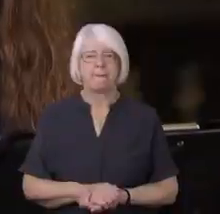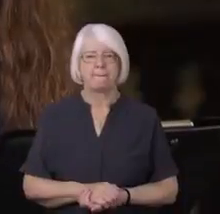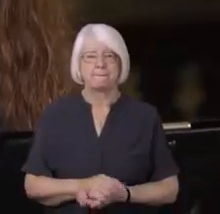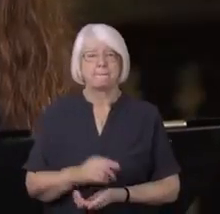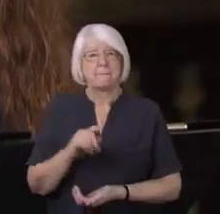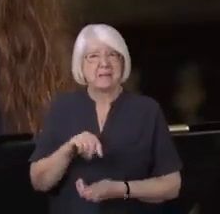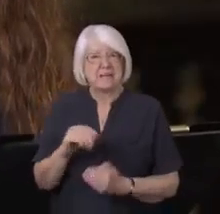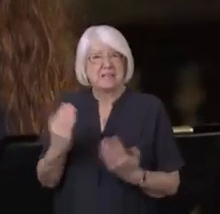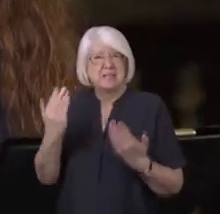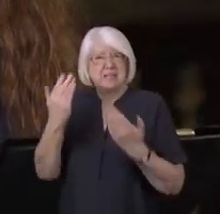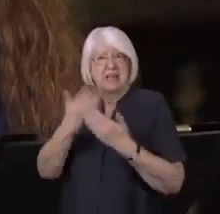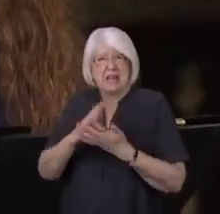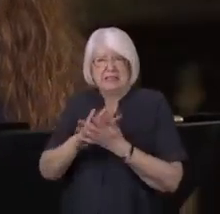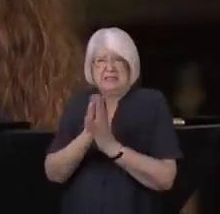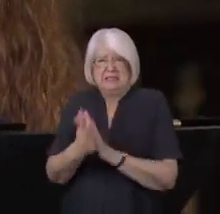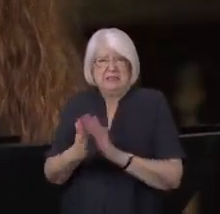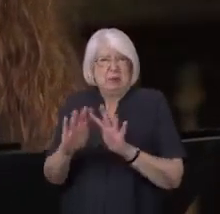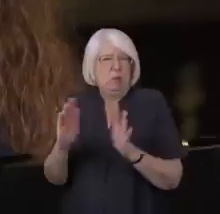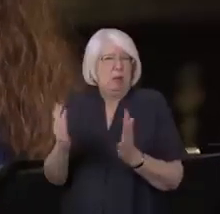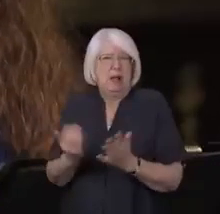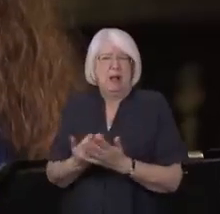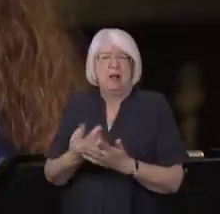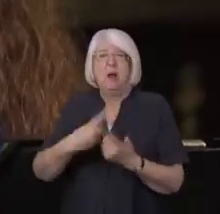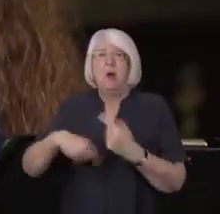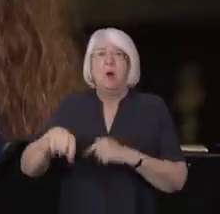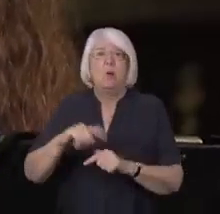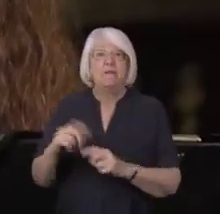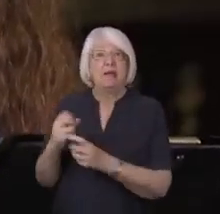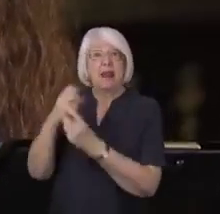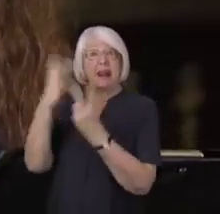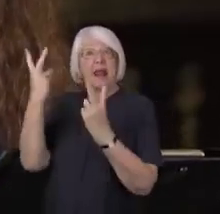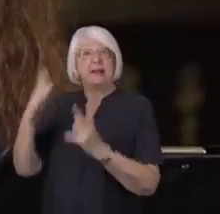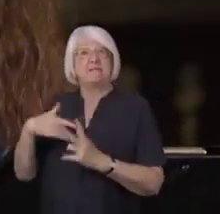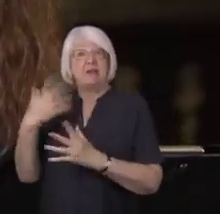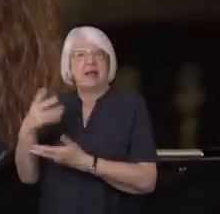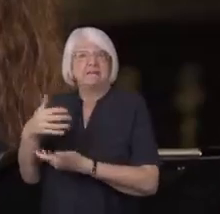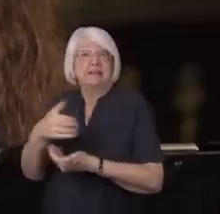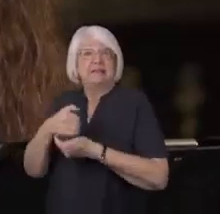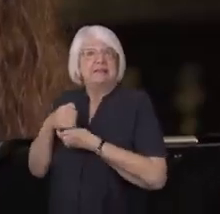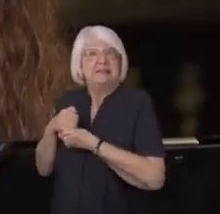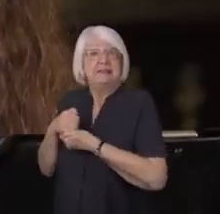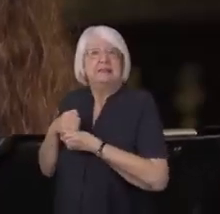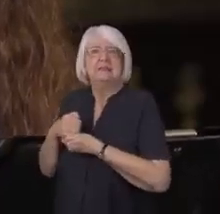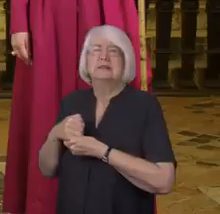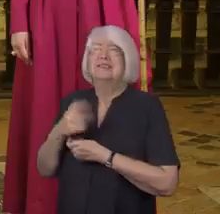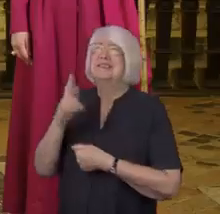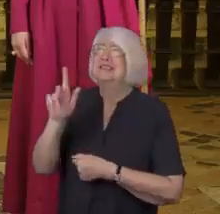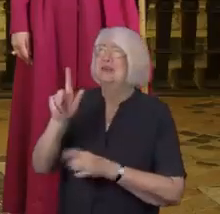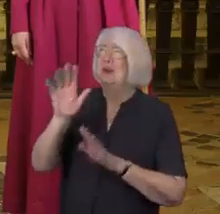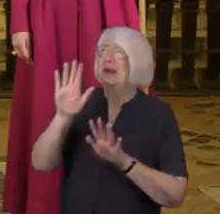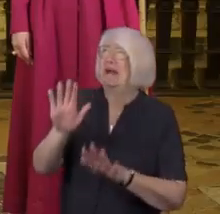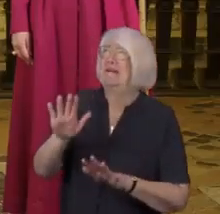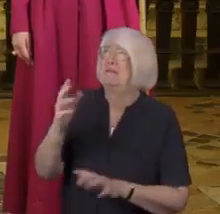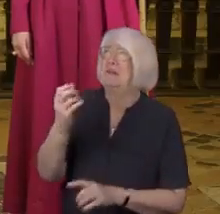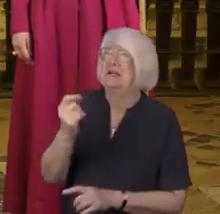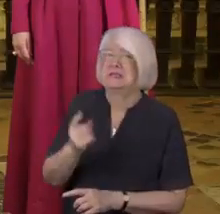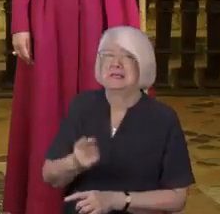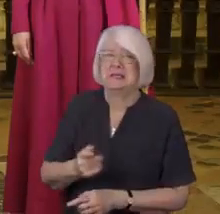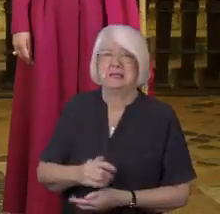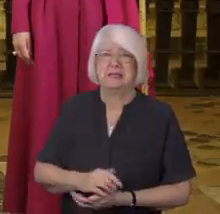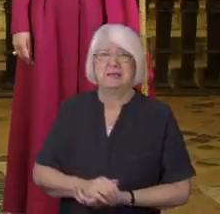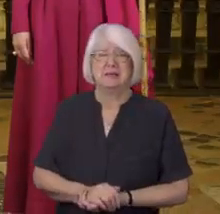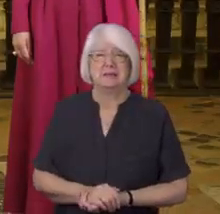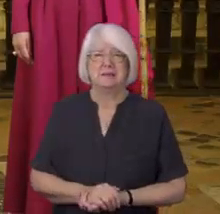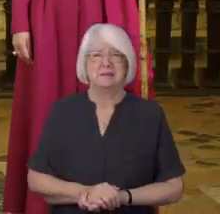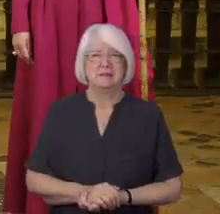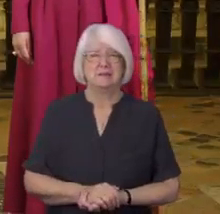In a dark and disfigured world, we have not held out the light of life. Lord, have mercy. Lord, have